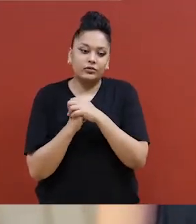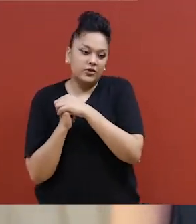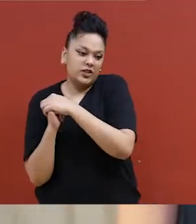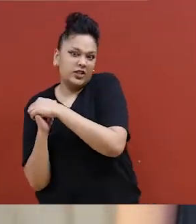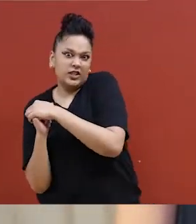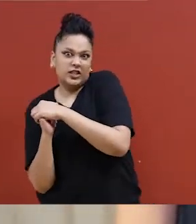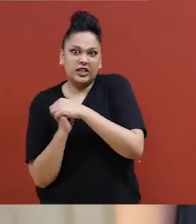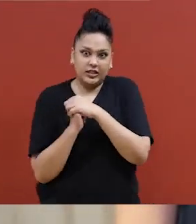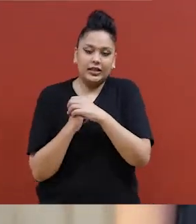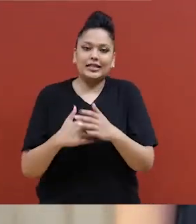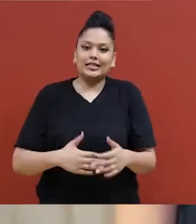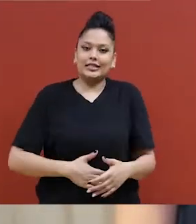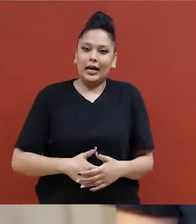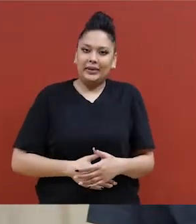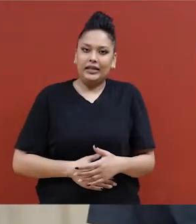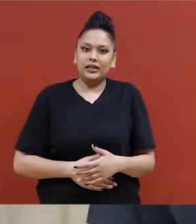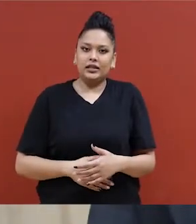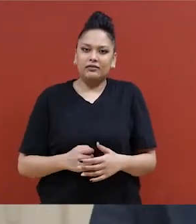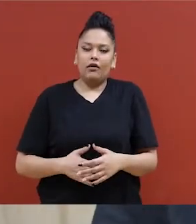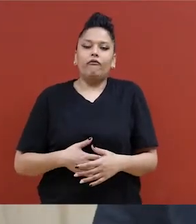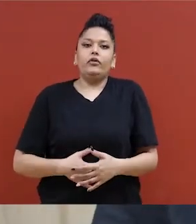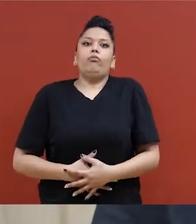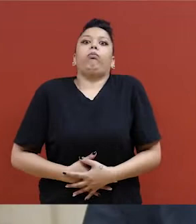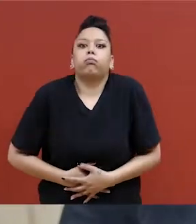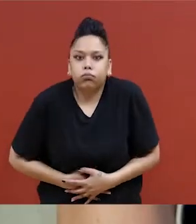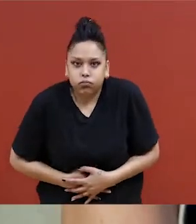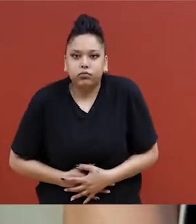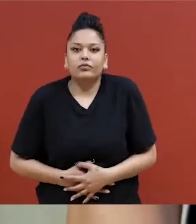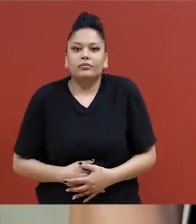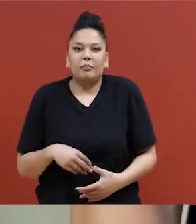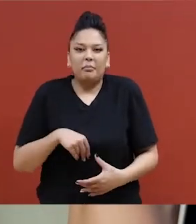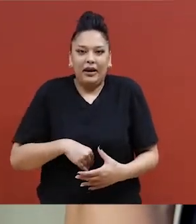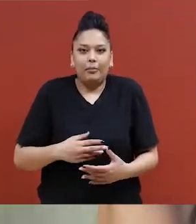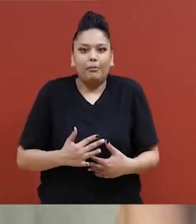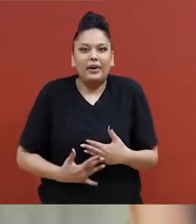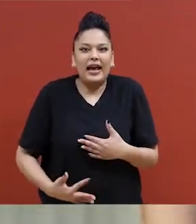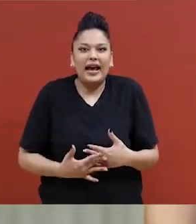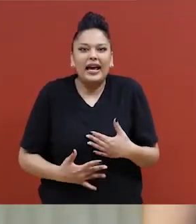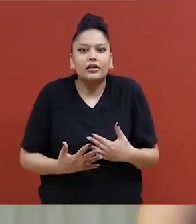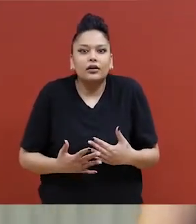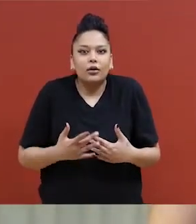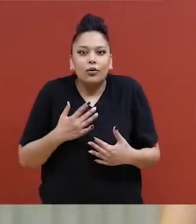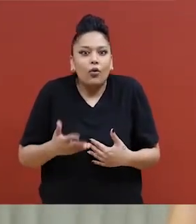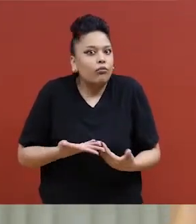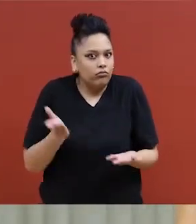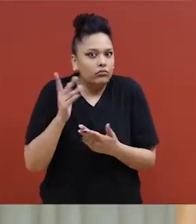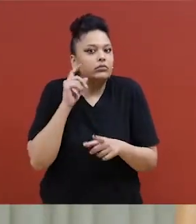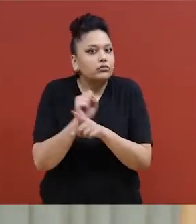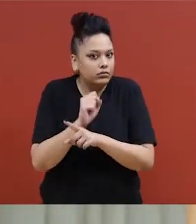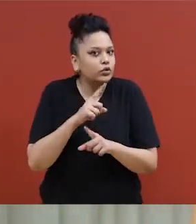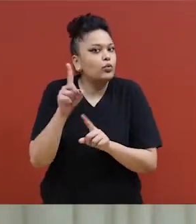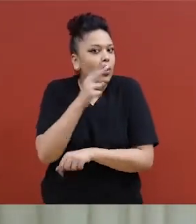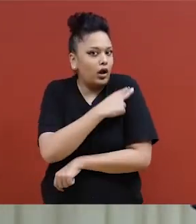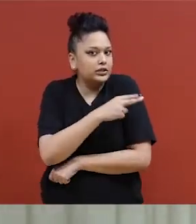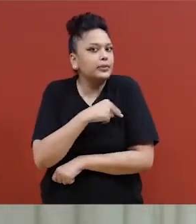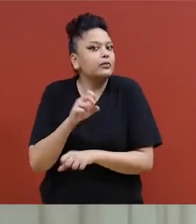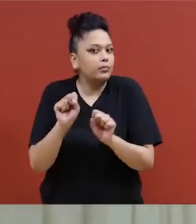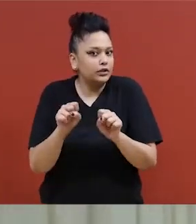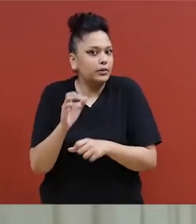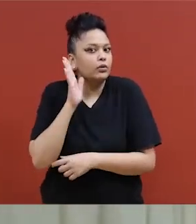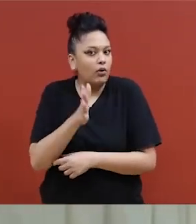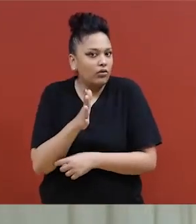attacker's abdomen. This can cause internal bleeding to the attacker. Without medical attention, they could